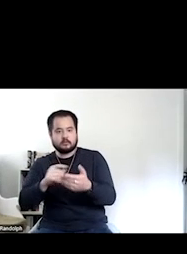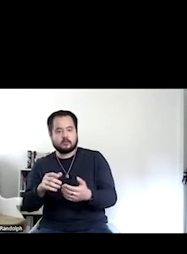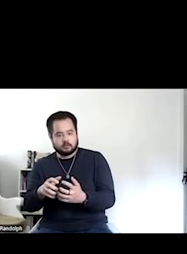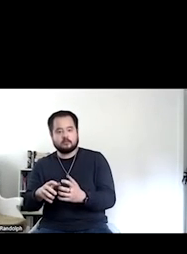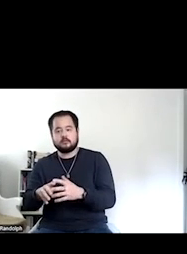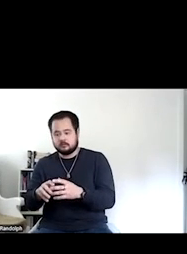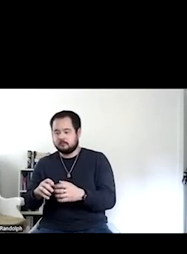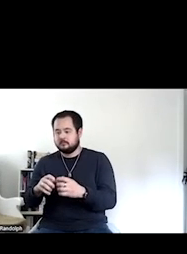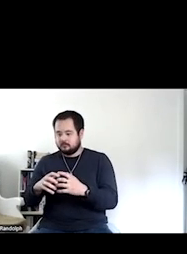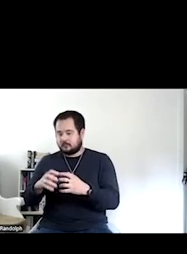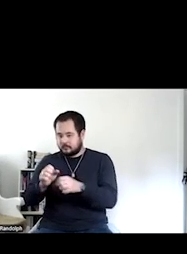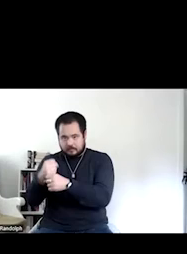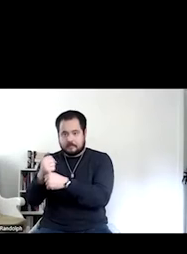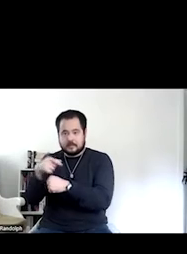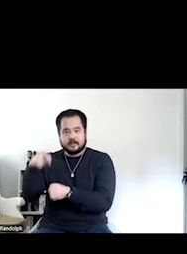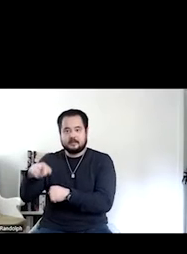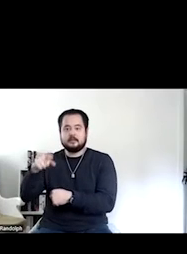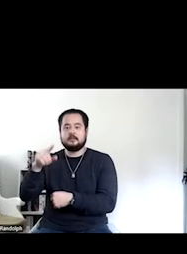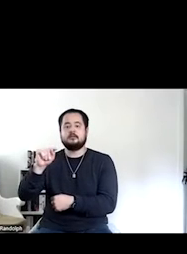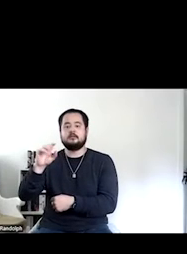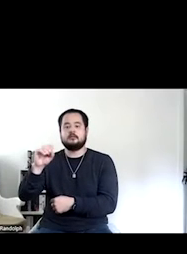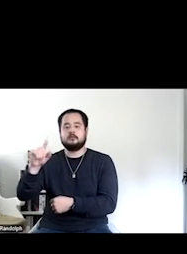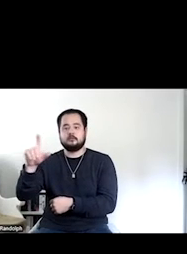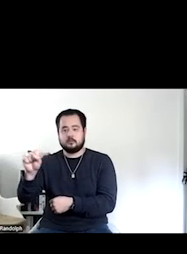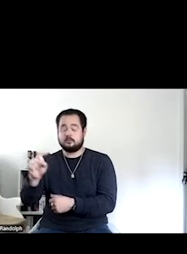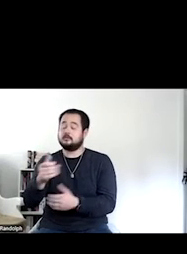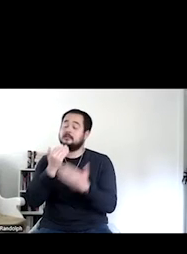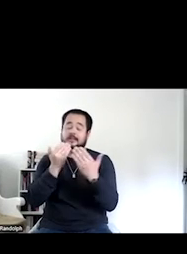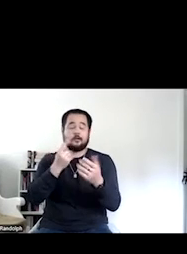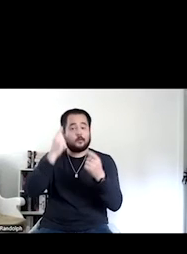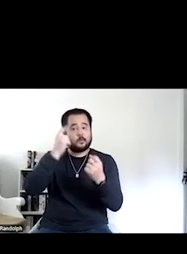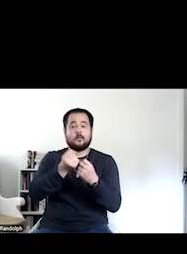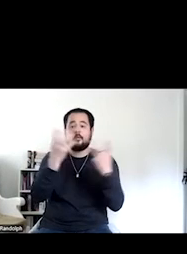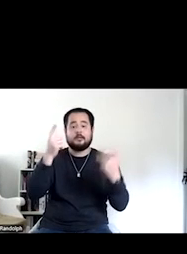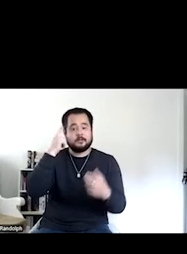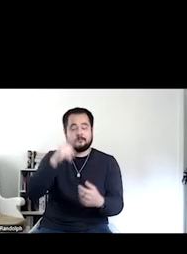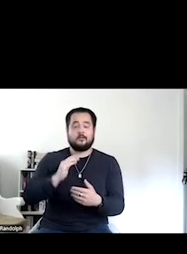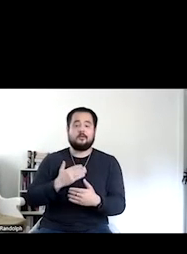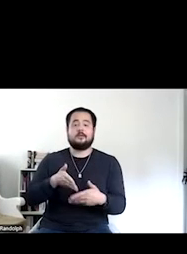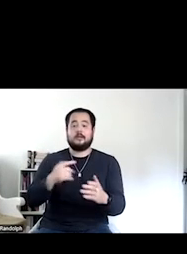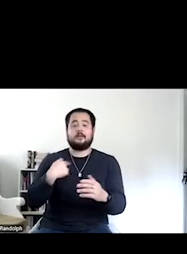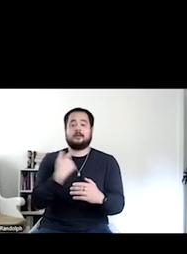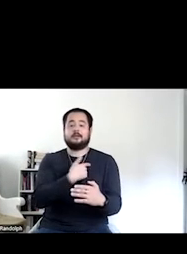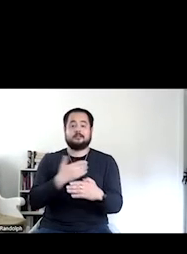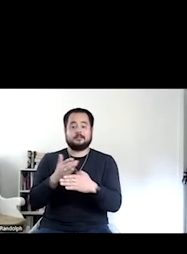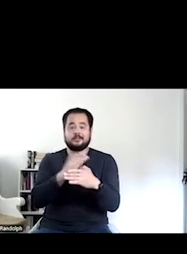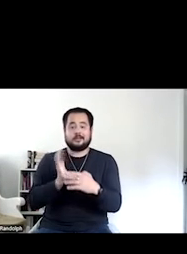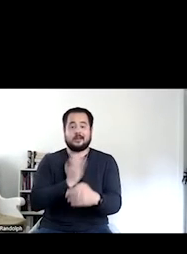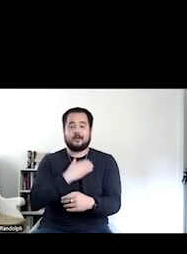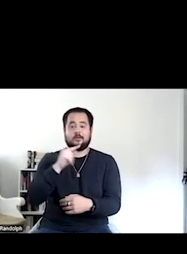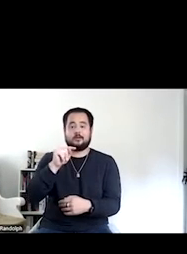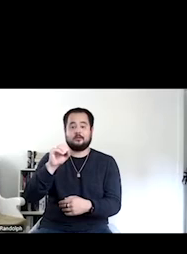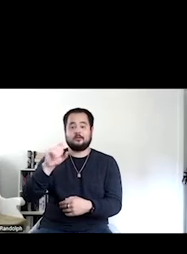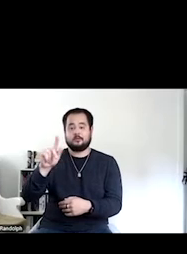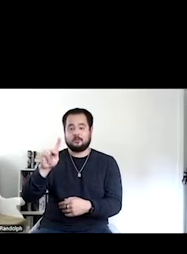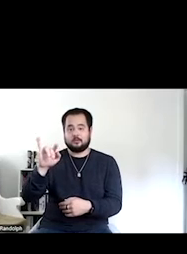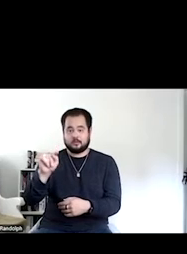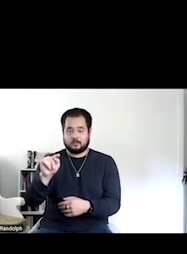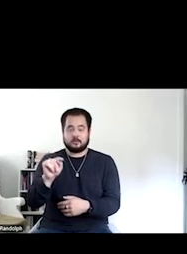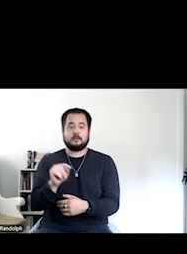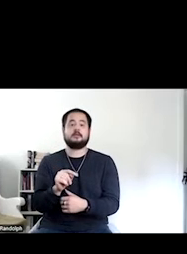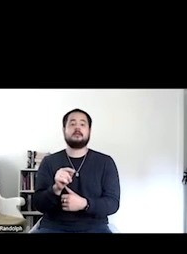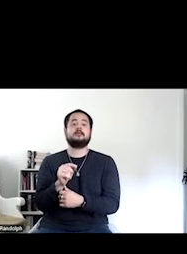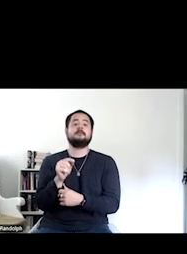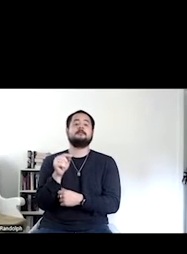Thank you so much for letting us share our toolkit with you this morning. The Center for Public Health Readiness and Communication at Drexel